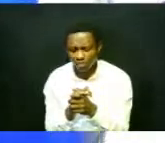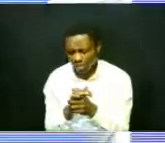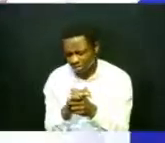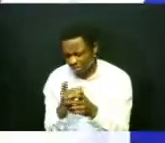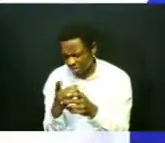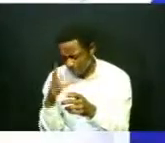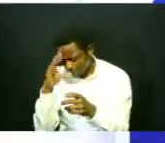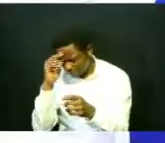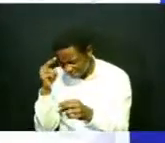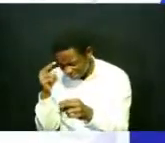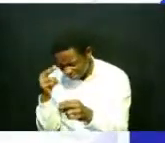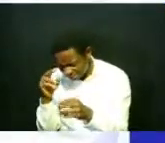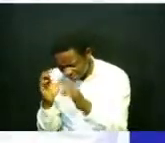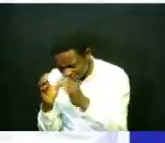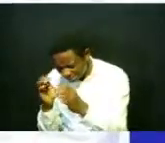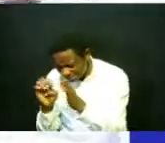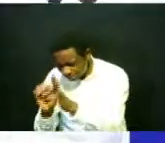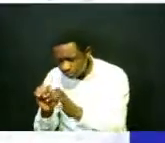Jabesh,